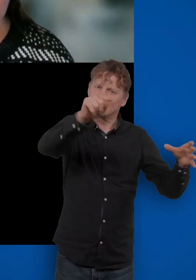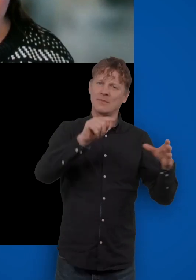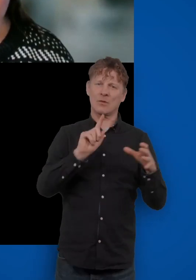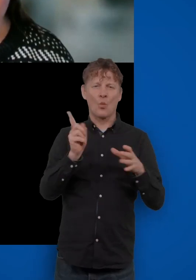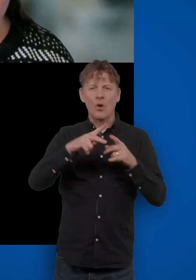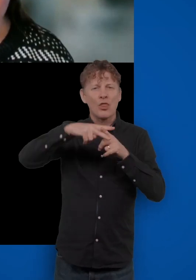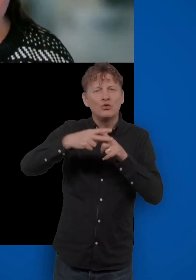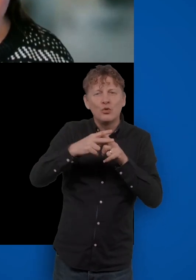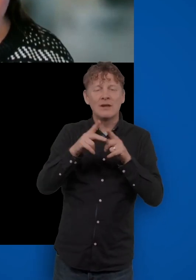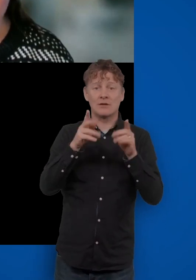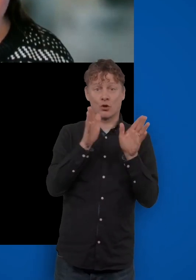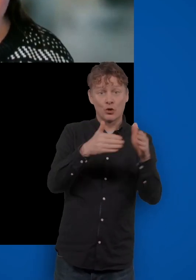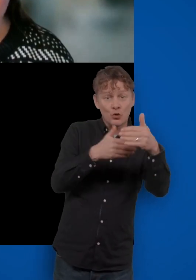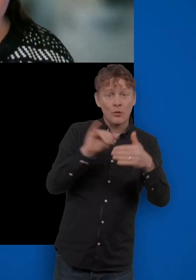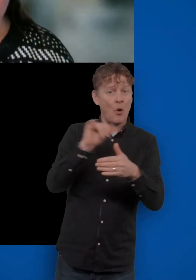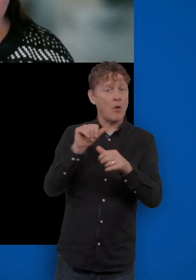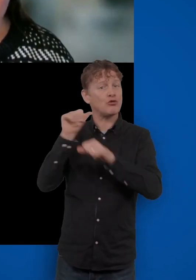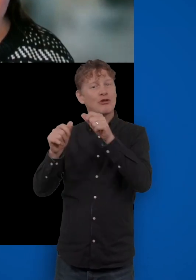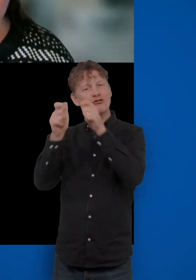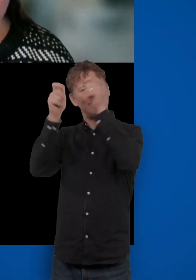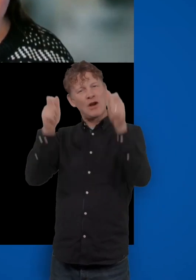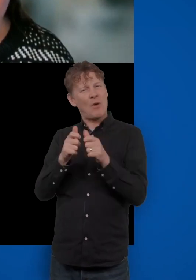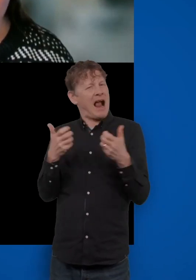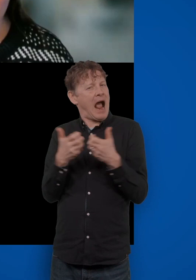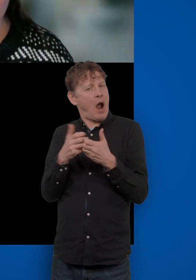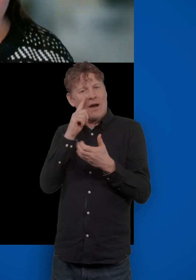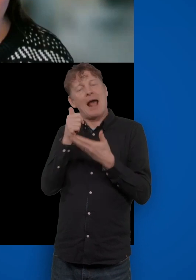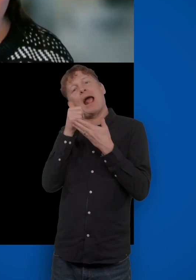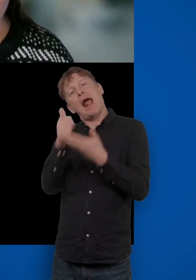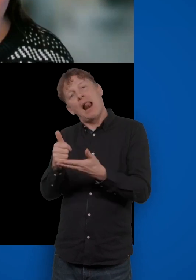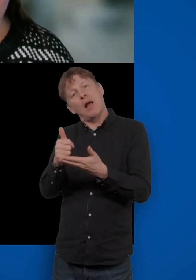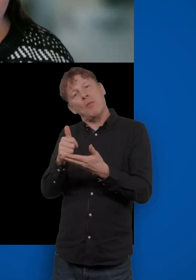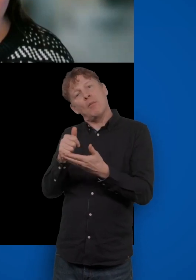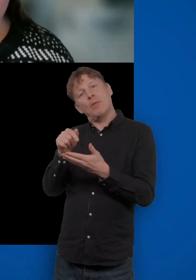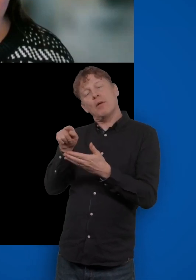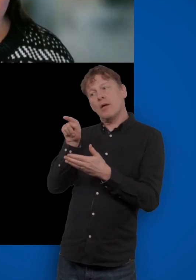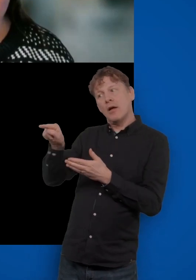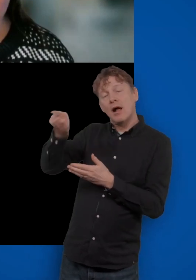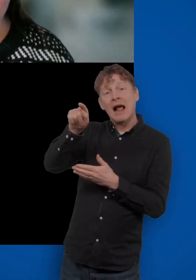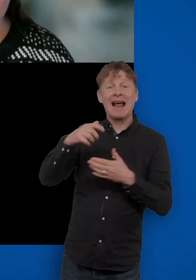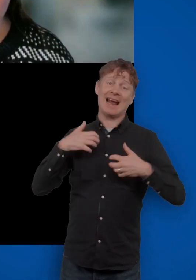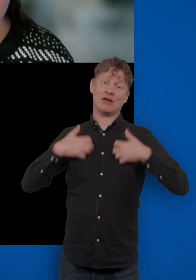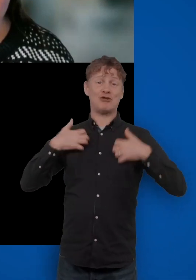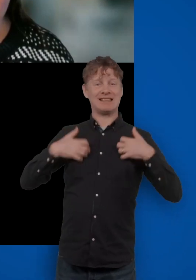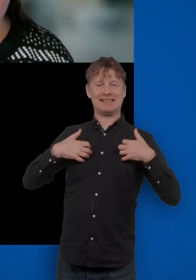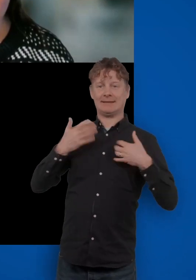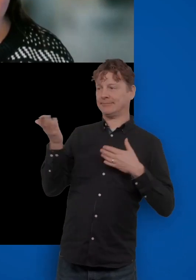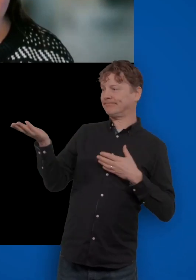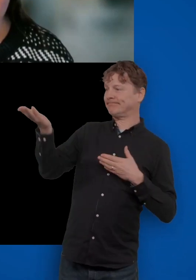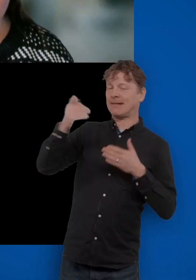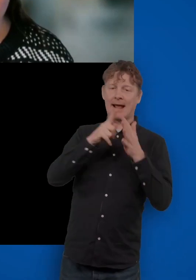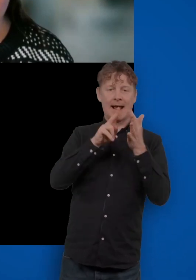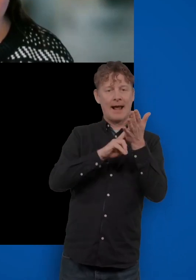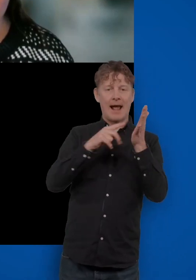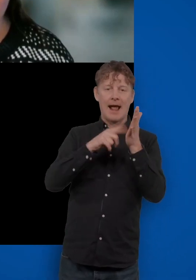that you presented, whether it's the EDI Cube or the progression framework, can help interested entities, I guess is the